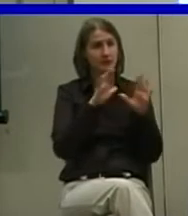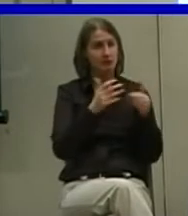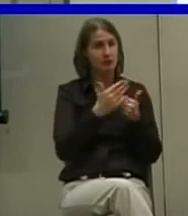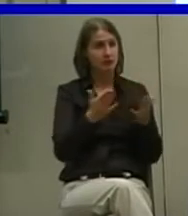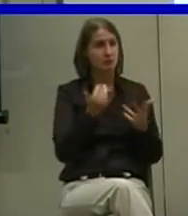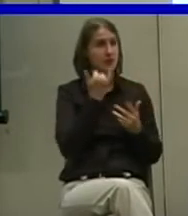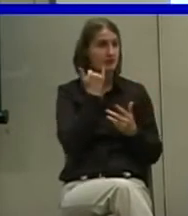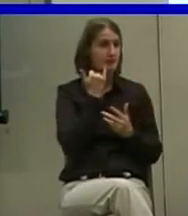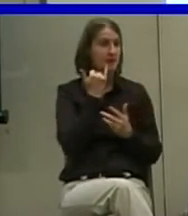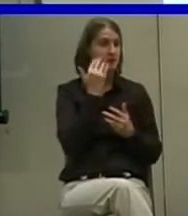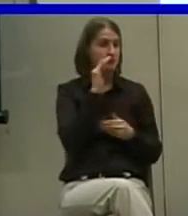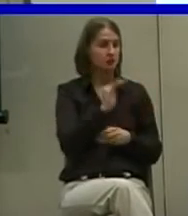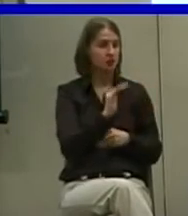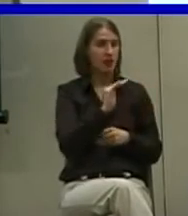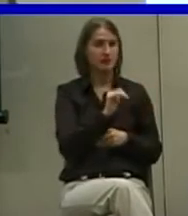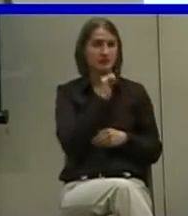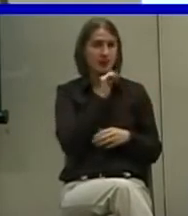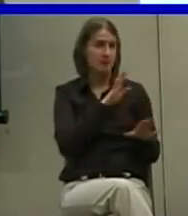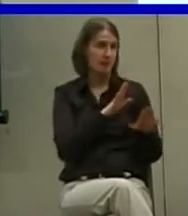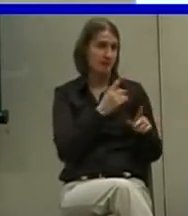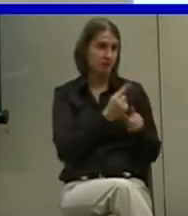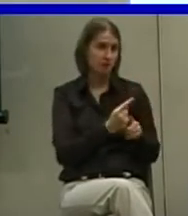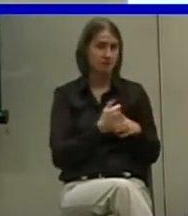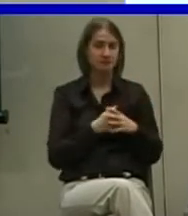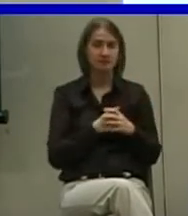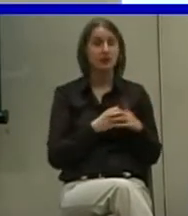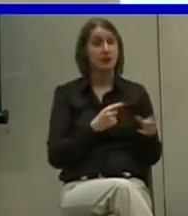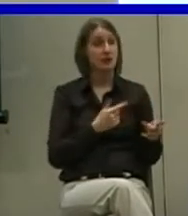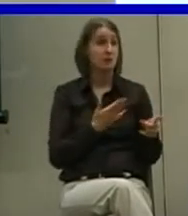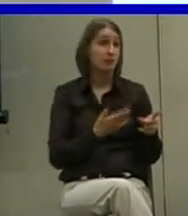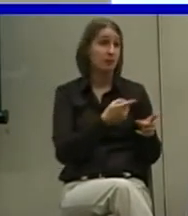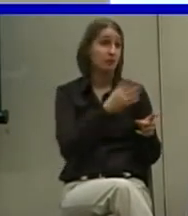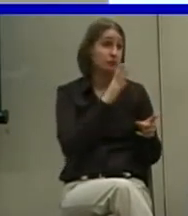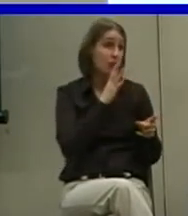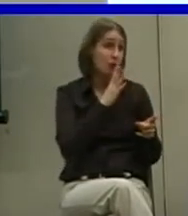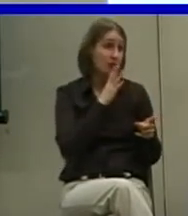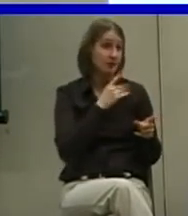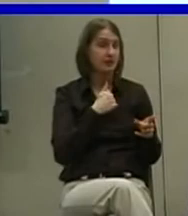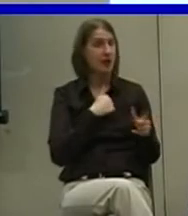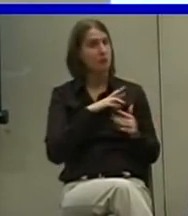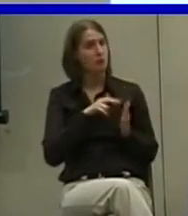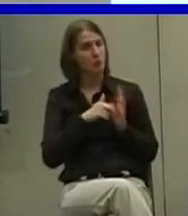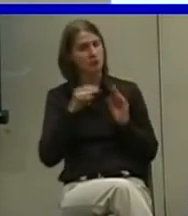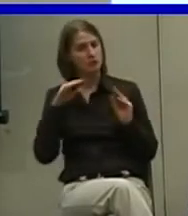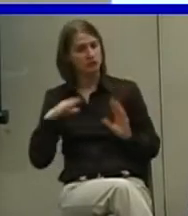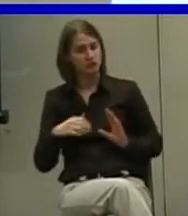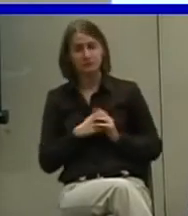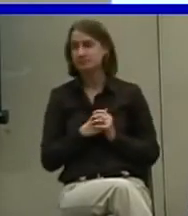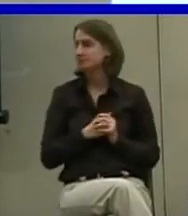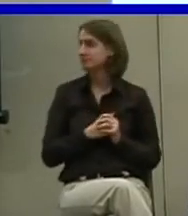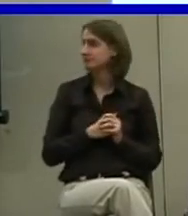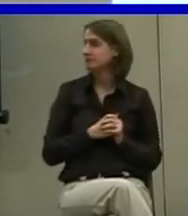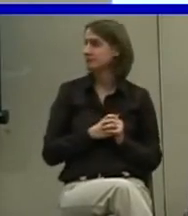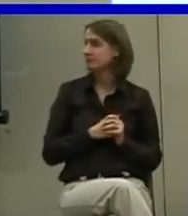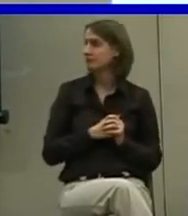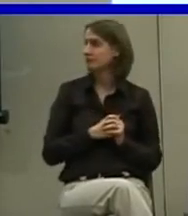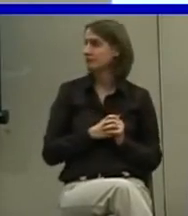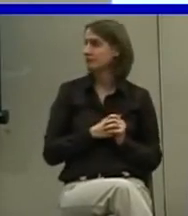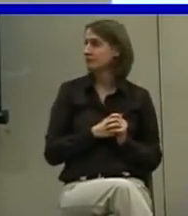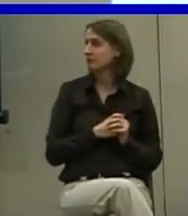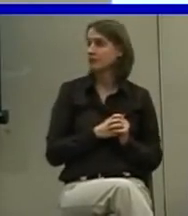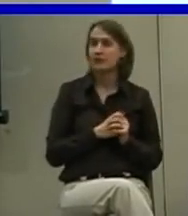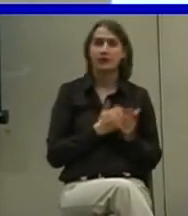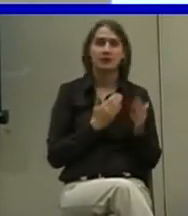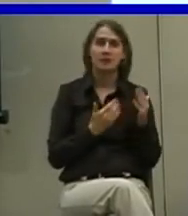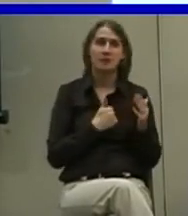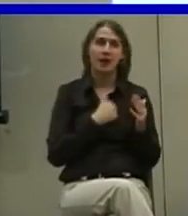misbehaving. In this one, they're talking. And I'm playing the role of the teacher in this one, and I'm probably not doing